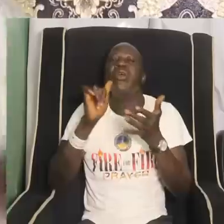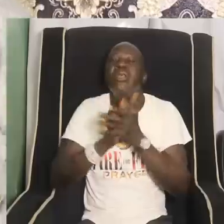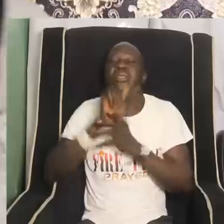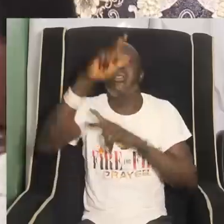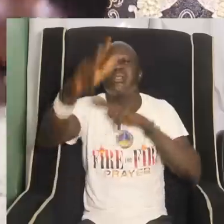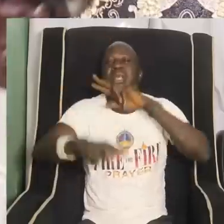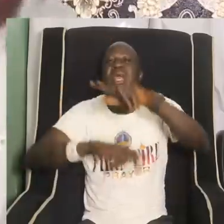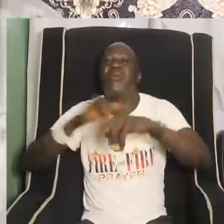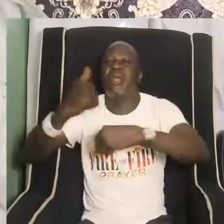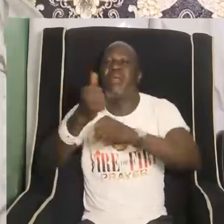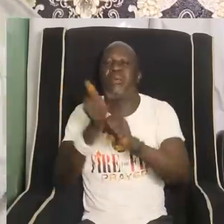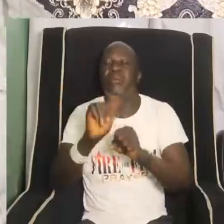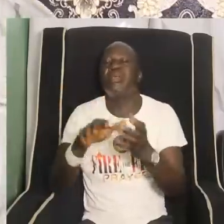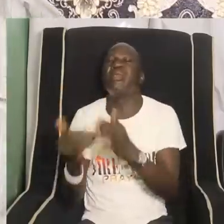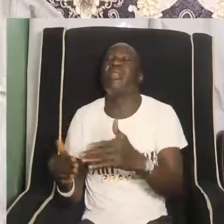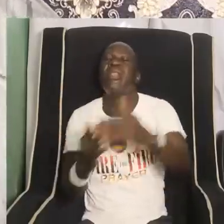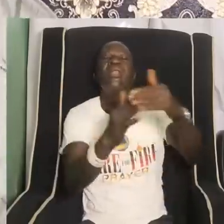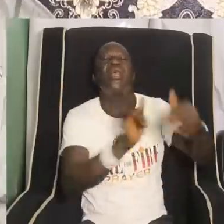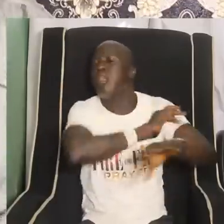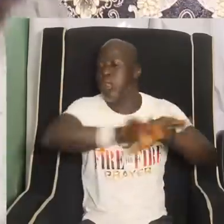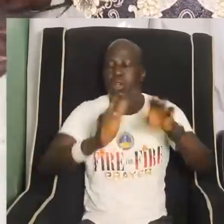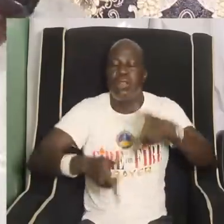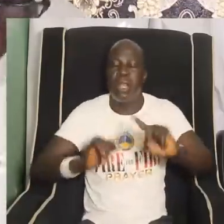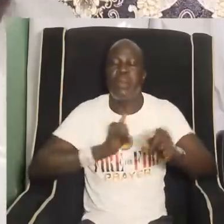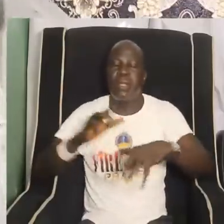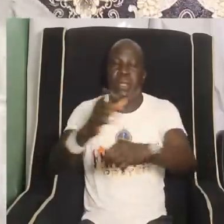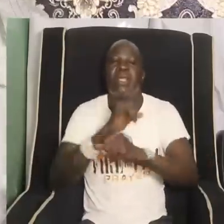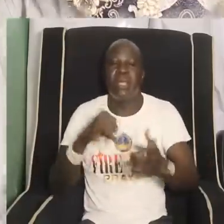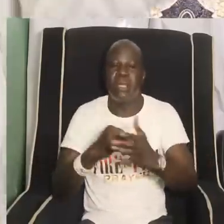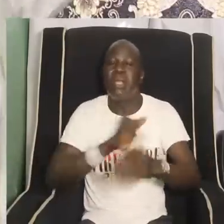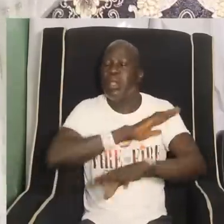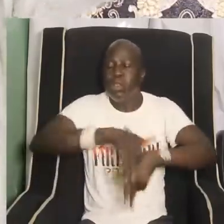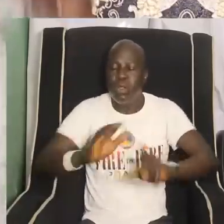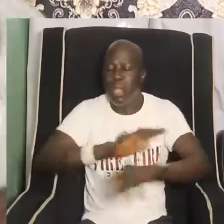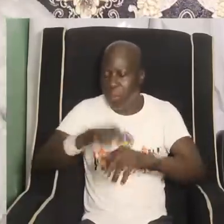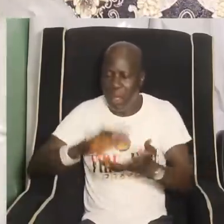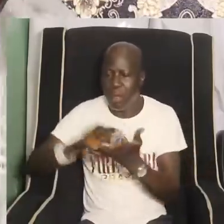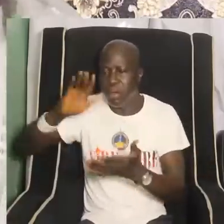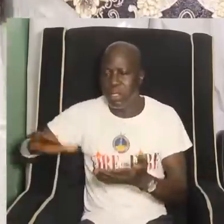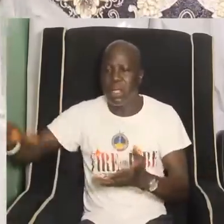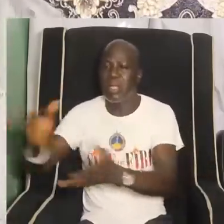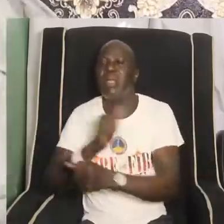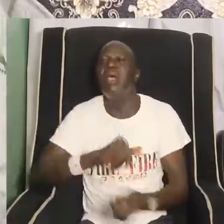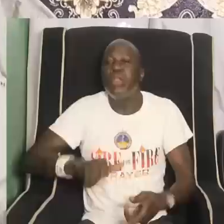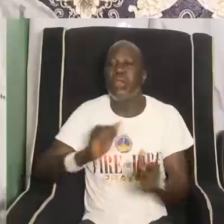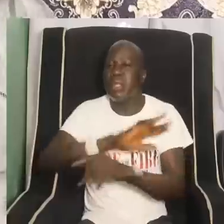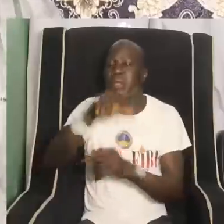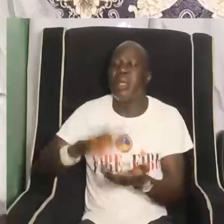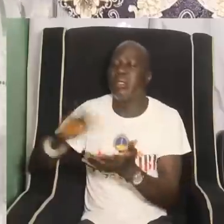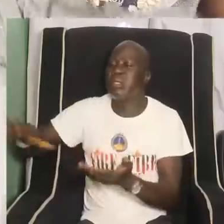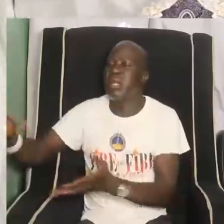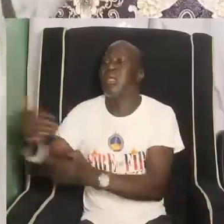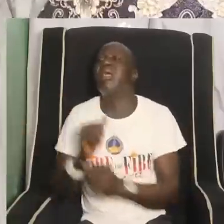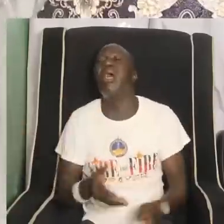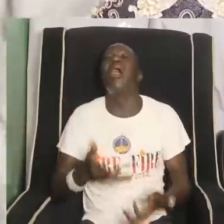one, God, don't let me take it. Don't let my glorious children take it. Don't my children